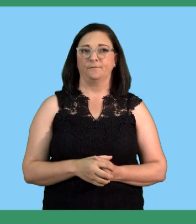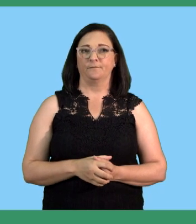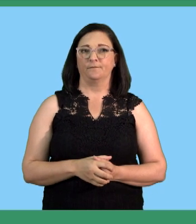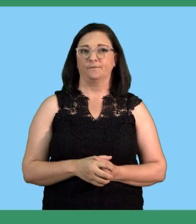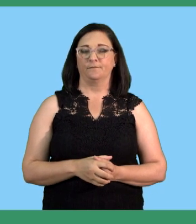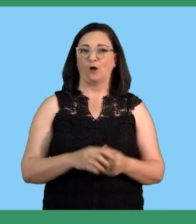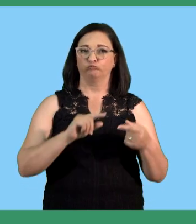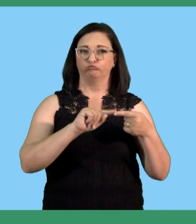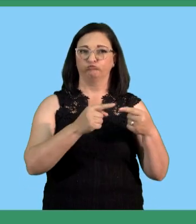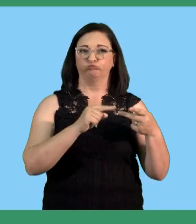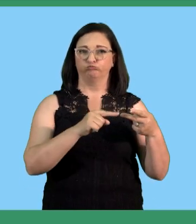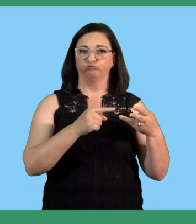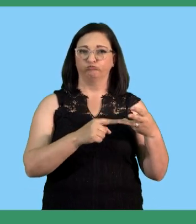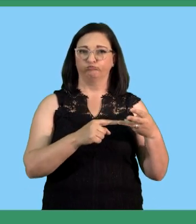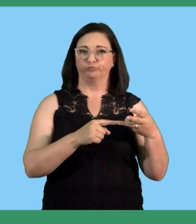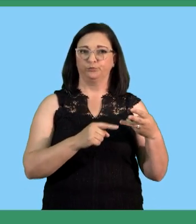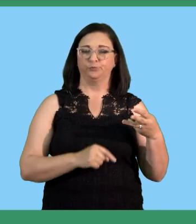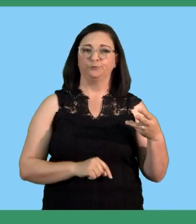outlined